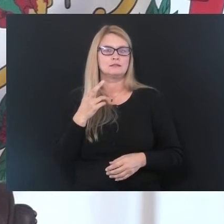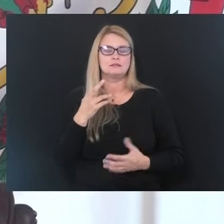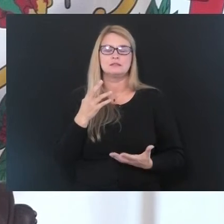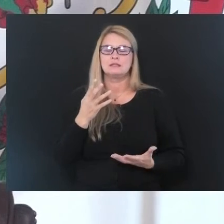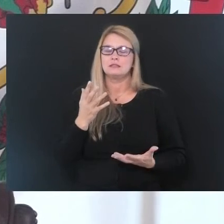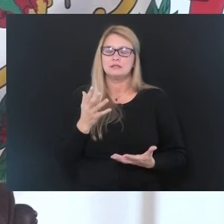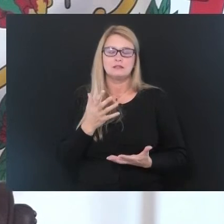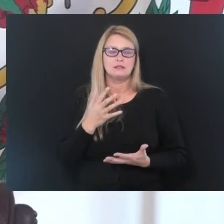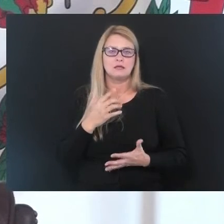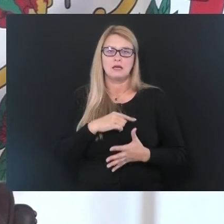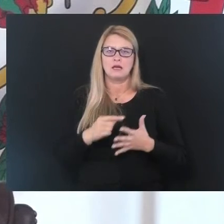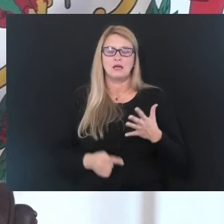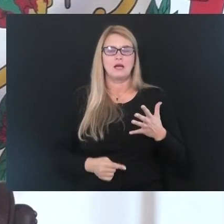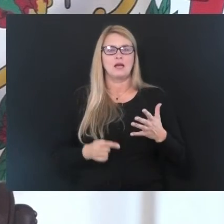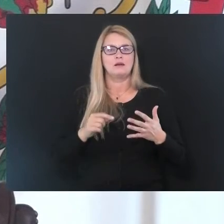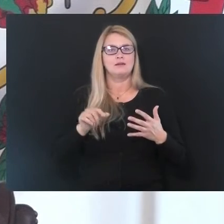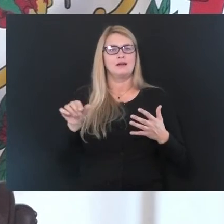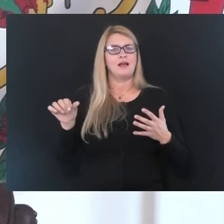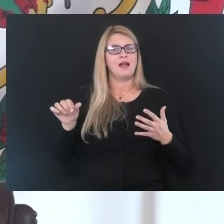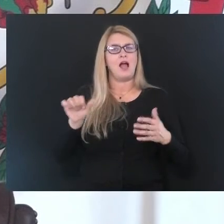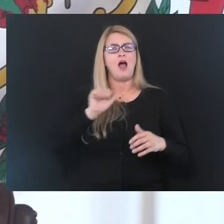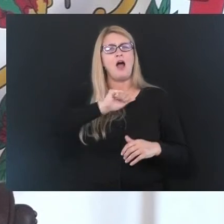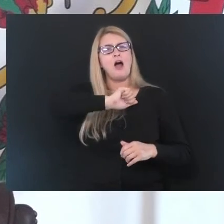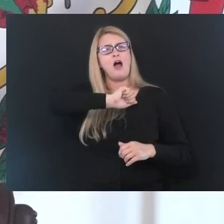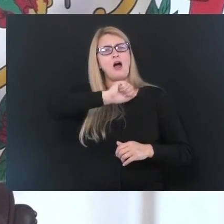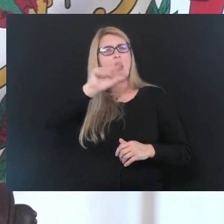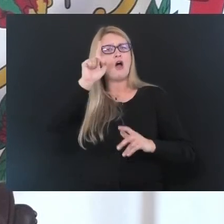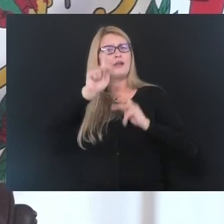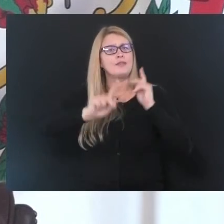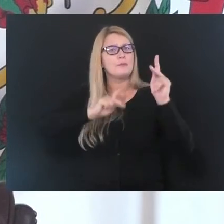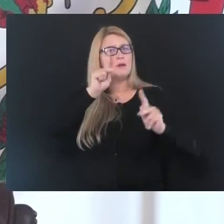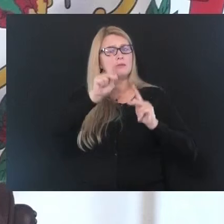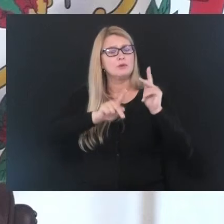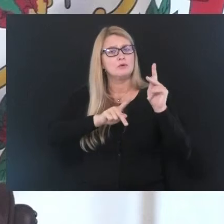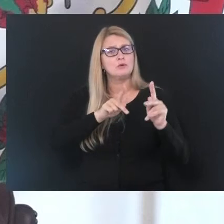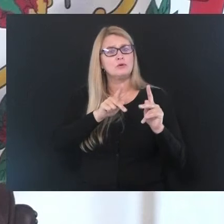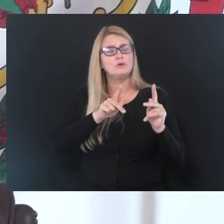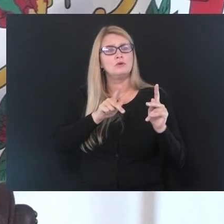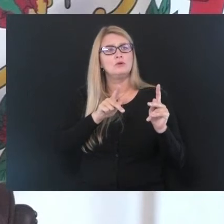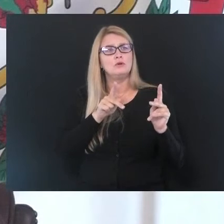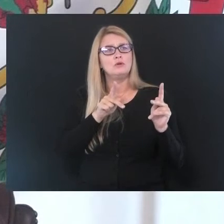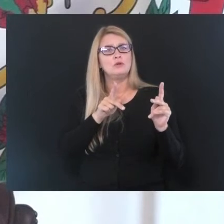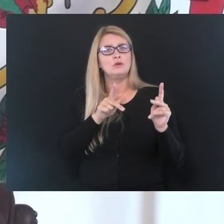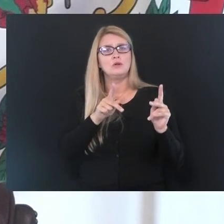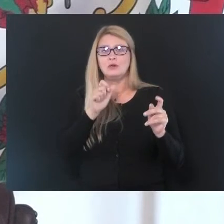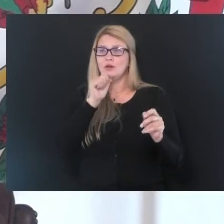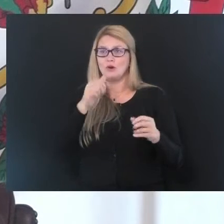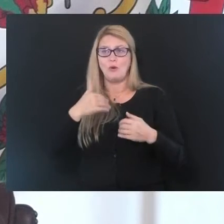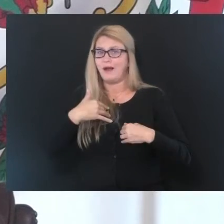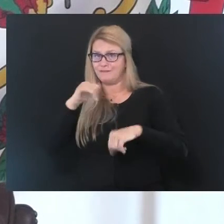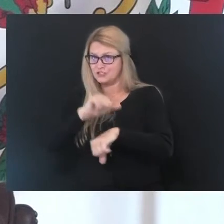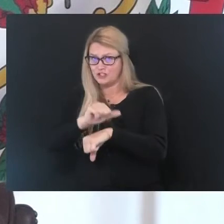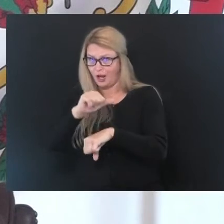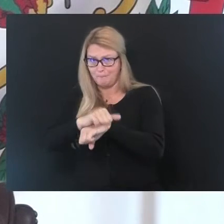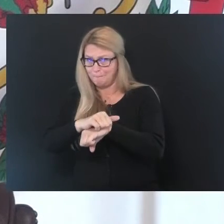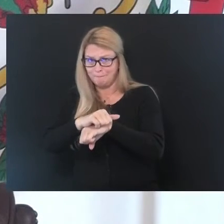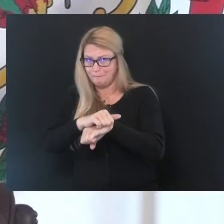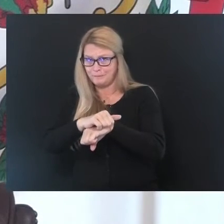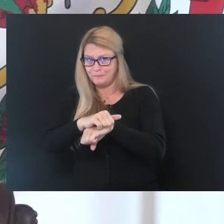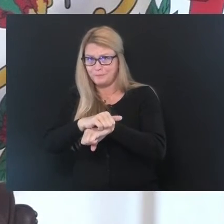But not only that, all the people that are unemployed, there'll